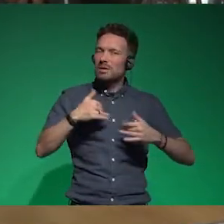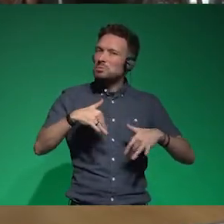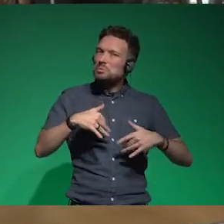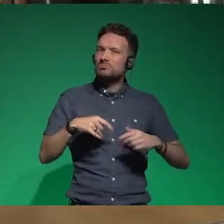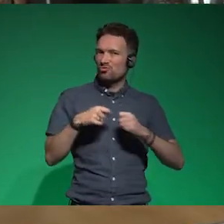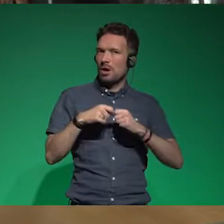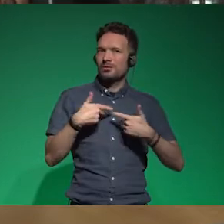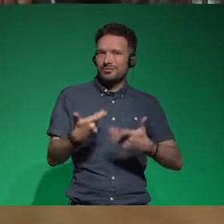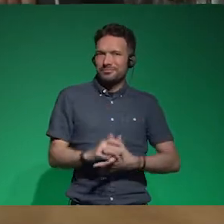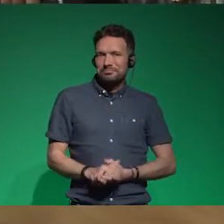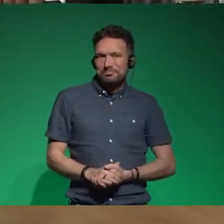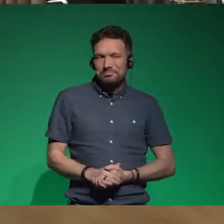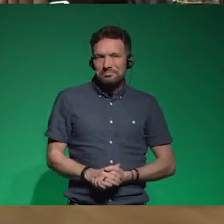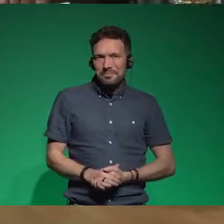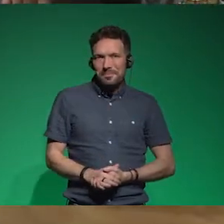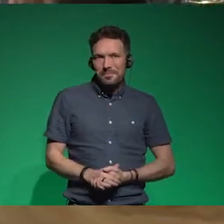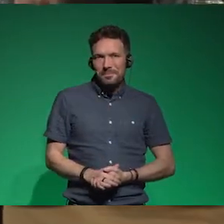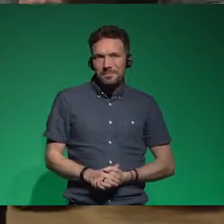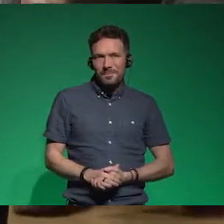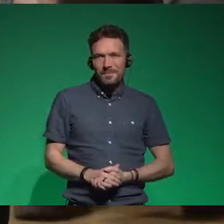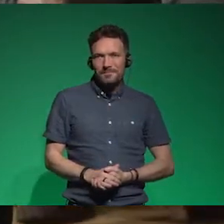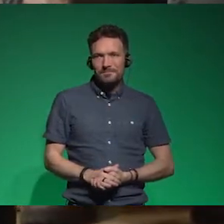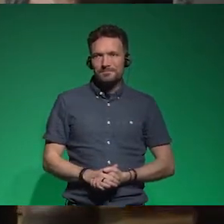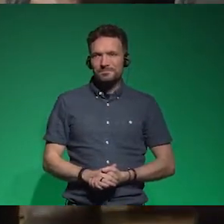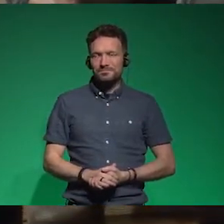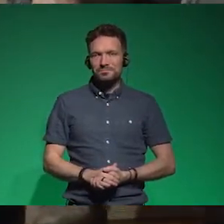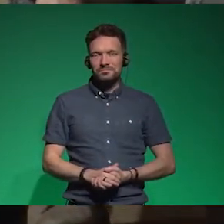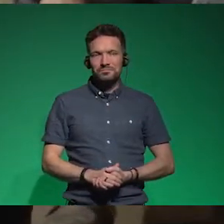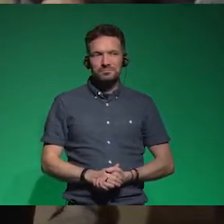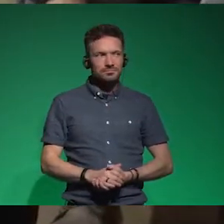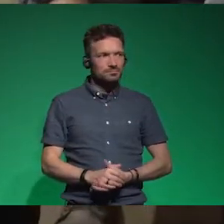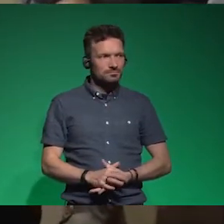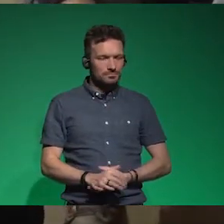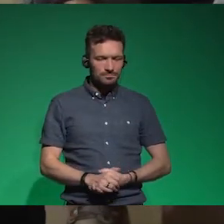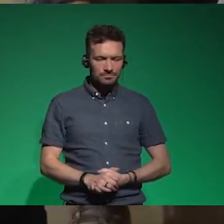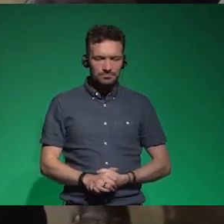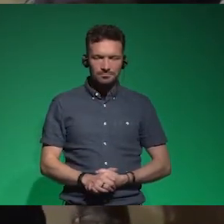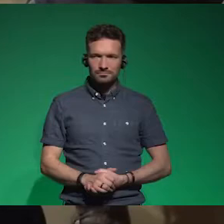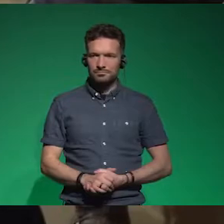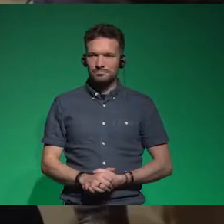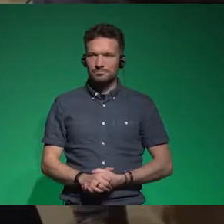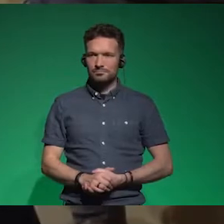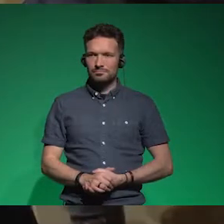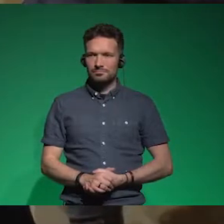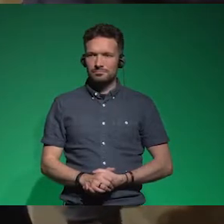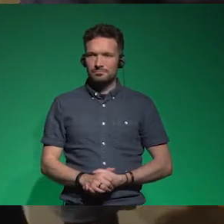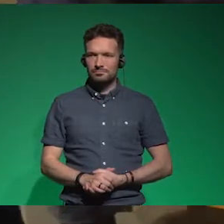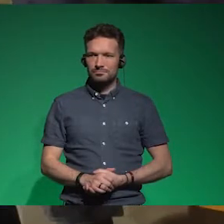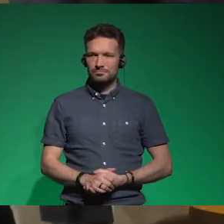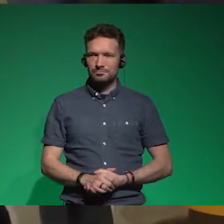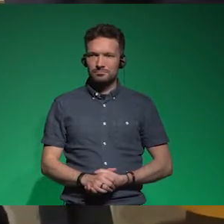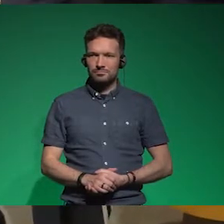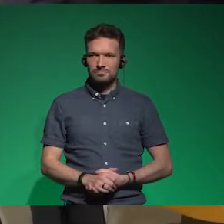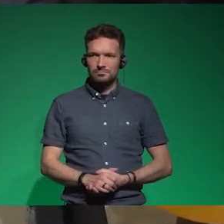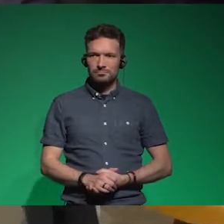buku tentang sejarah kopi Rimbang Baling. Buku ini dibuat oleh Pendi dan saya. Yeah. So this